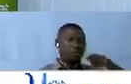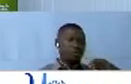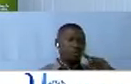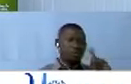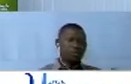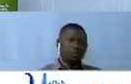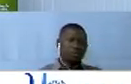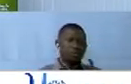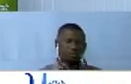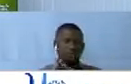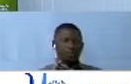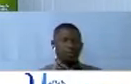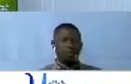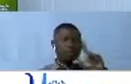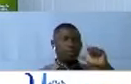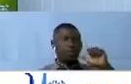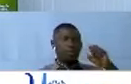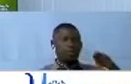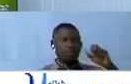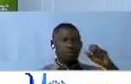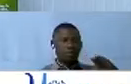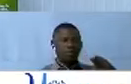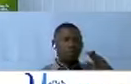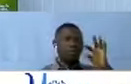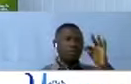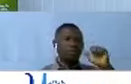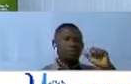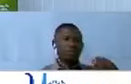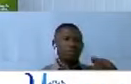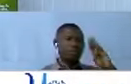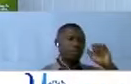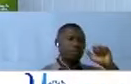Lamin Tambajang? Lamin Tambajang.